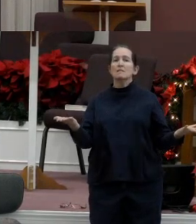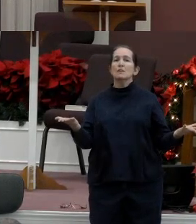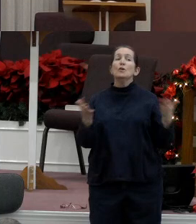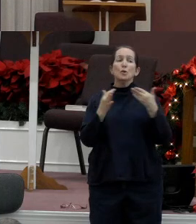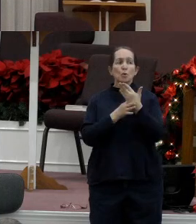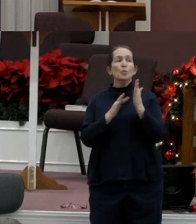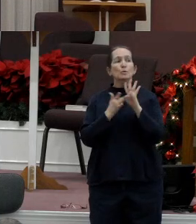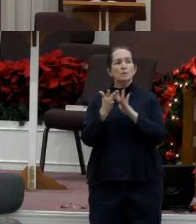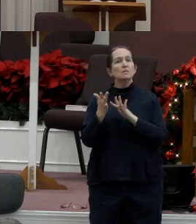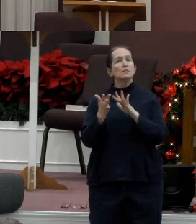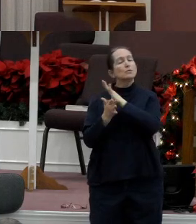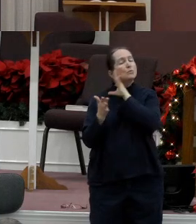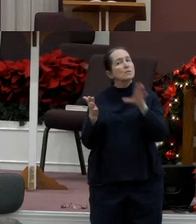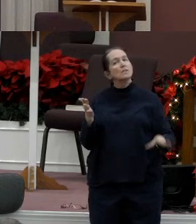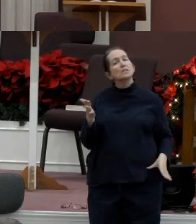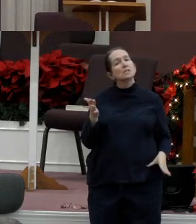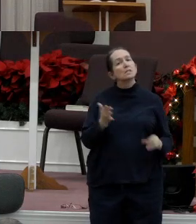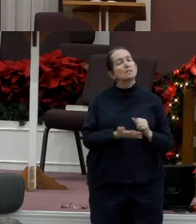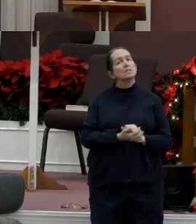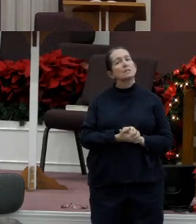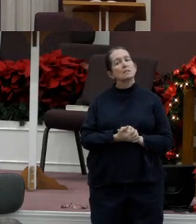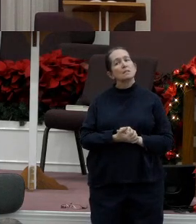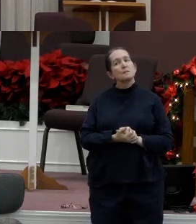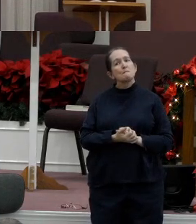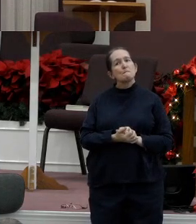through Jesus Christ,